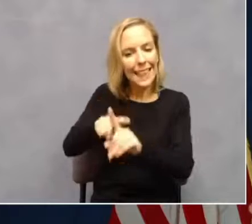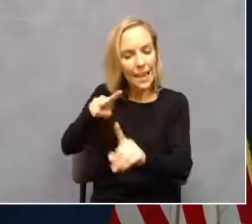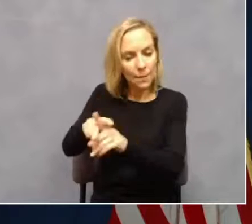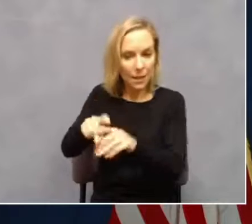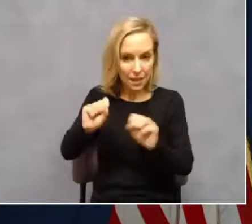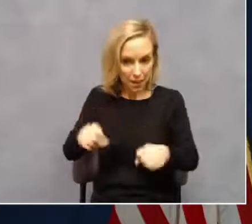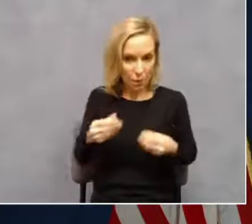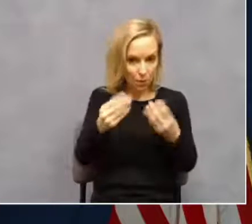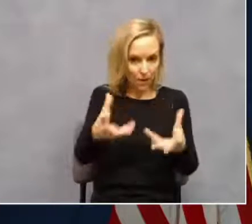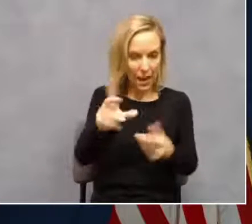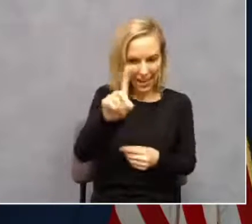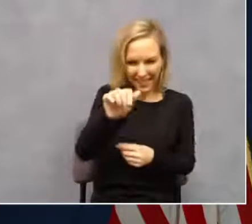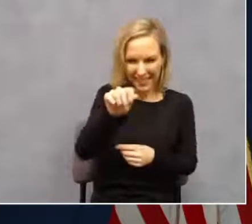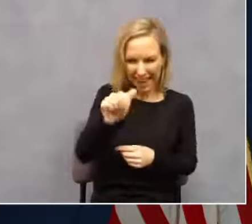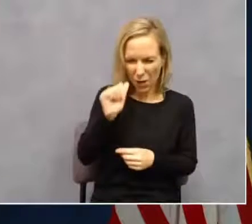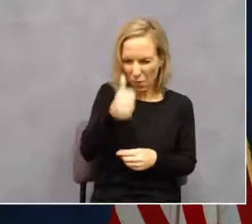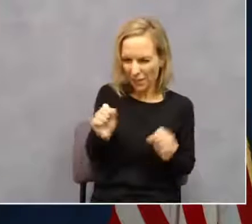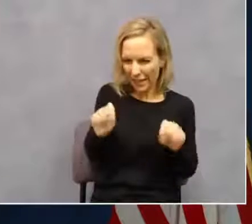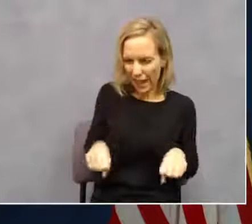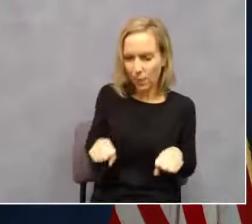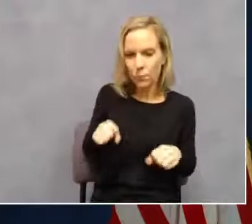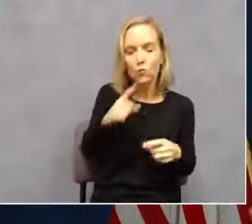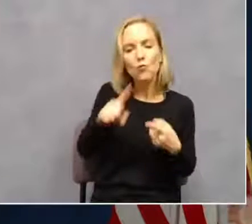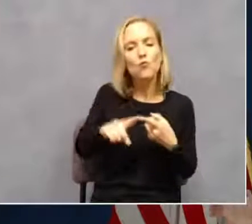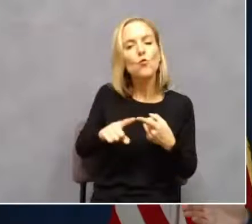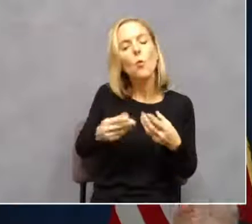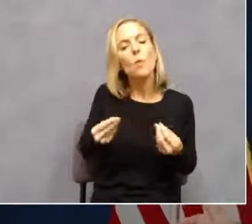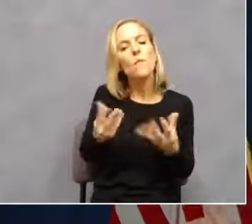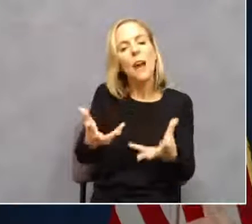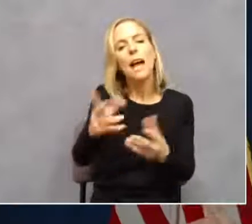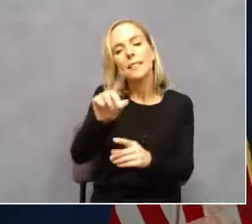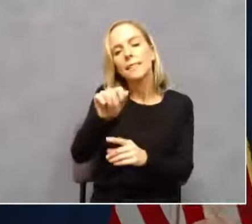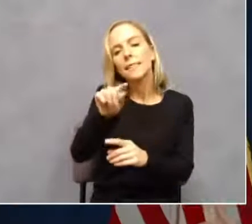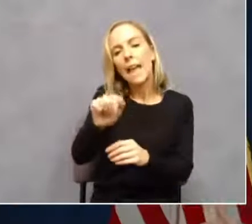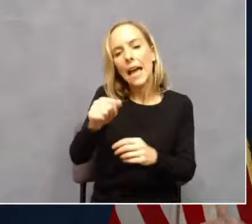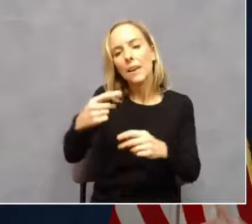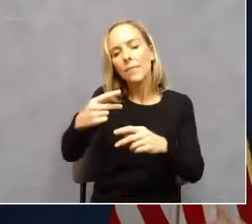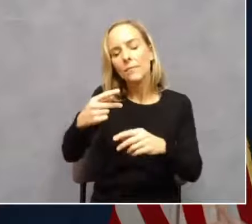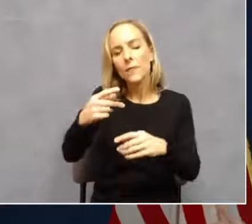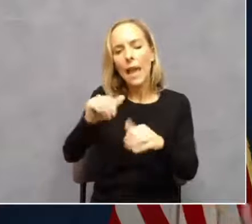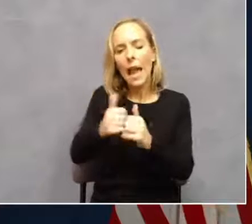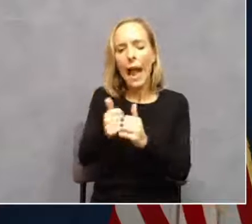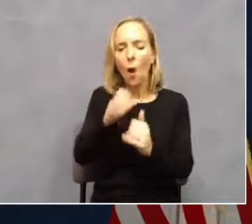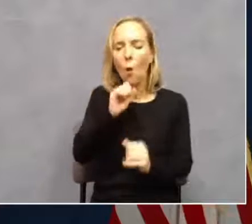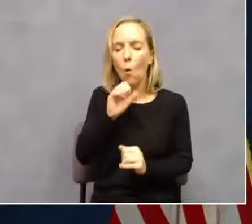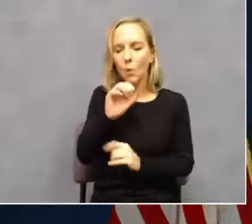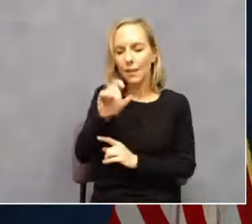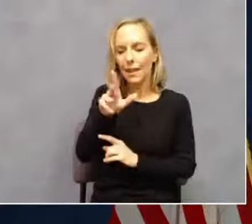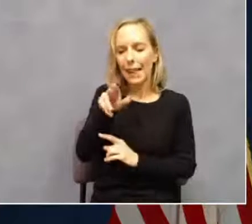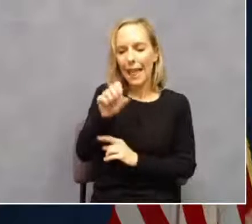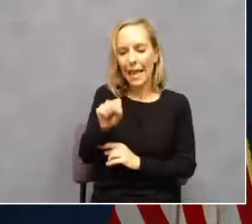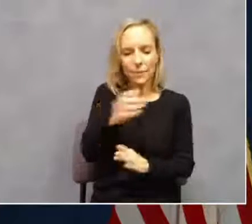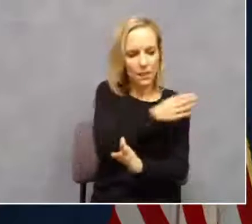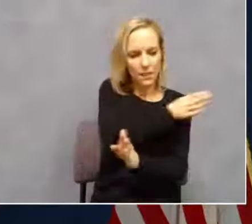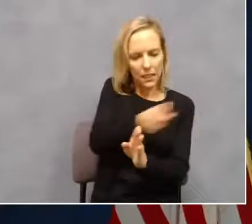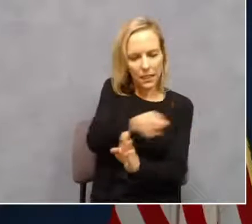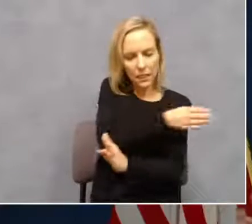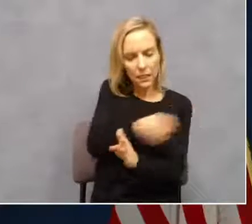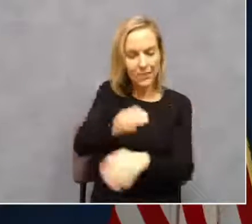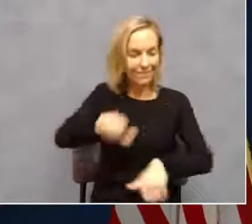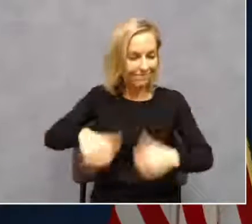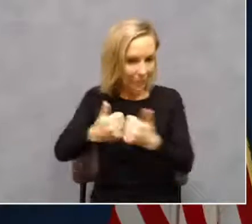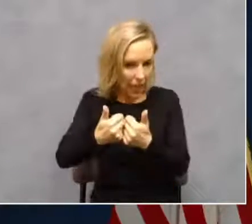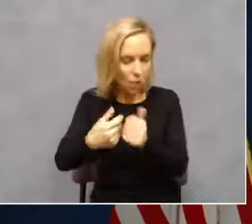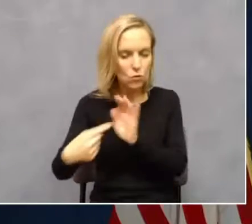it tomorrow in a better way where people can see exactly how old claims are. One of our challenges is when we show you March